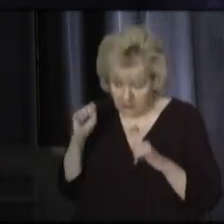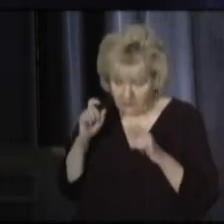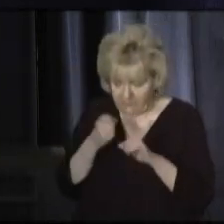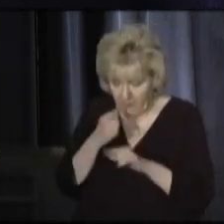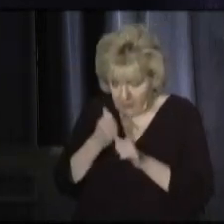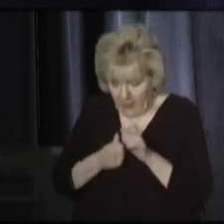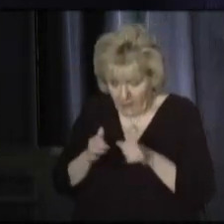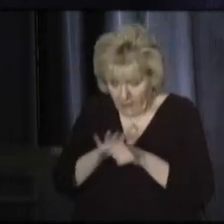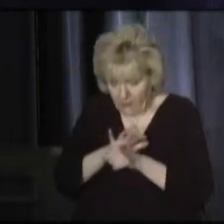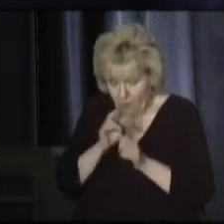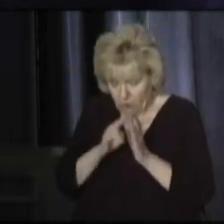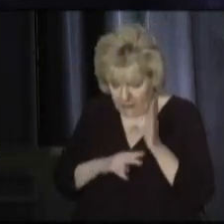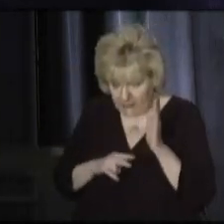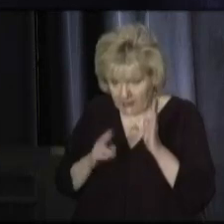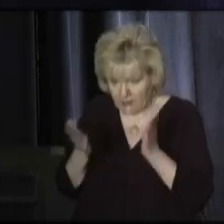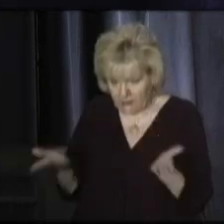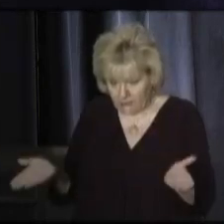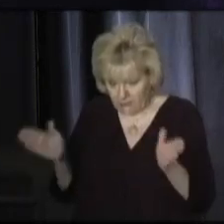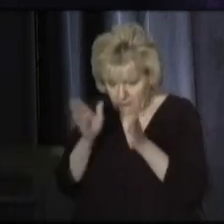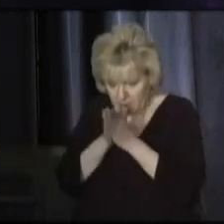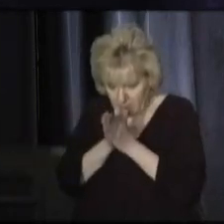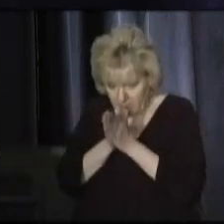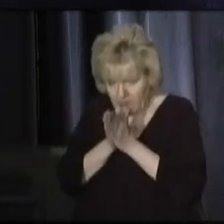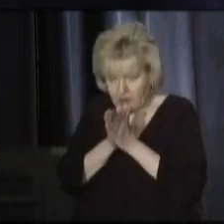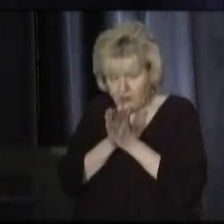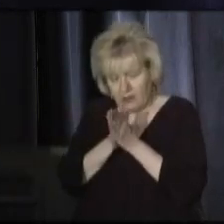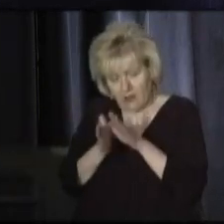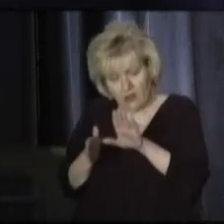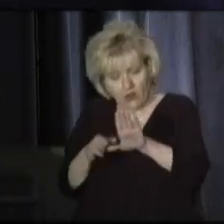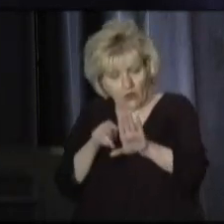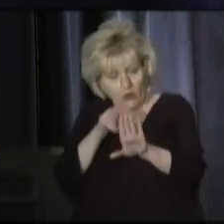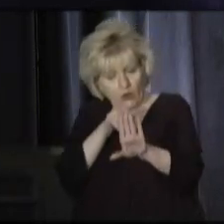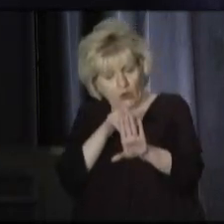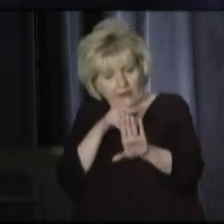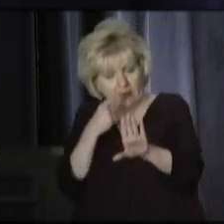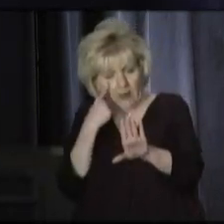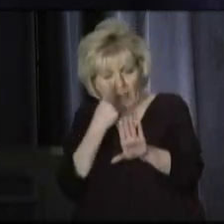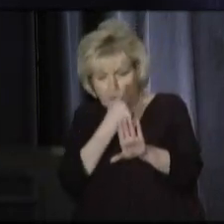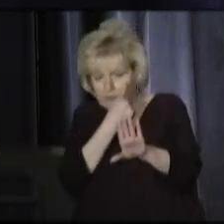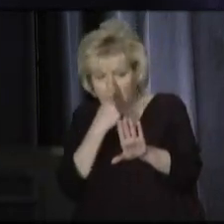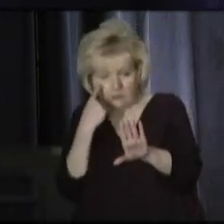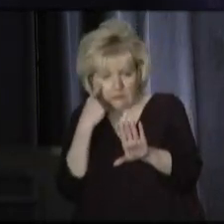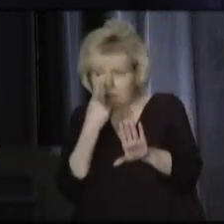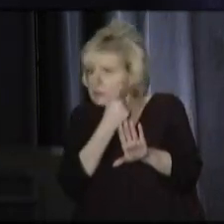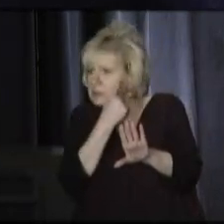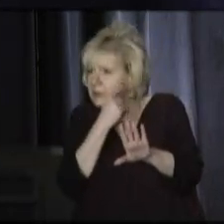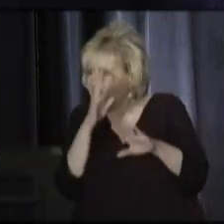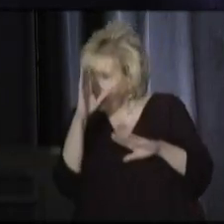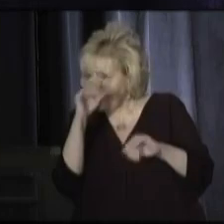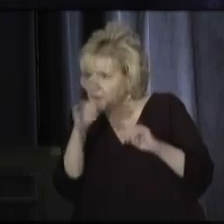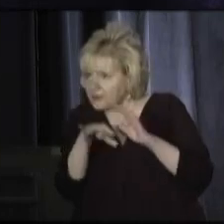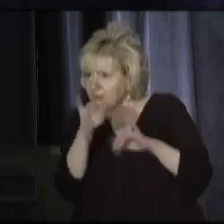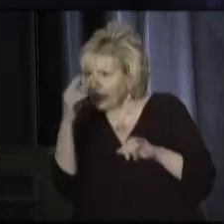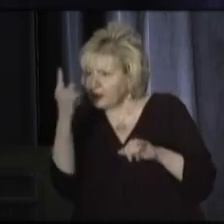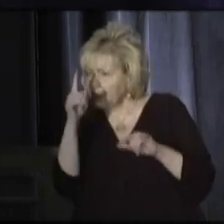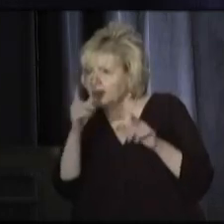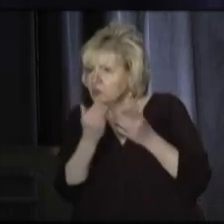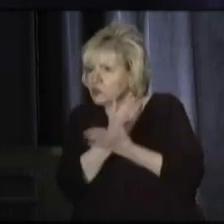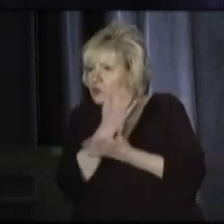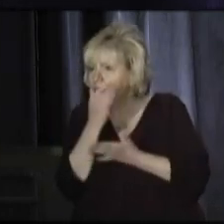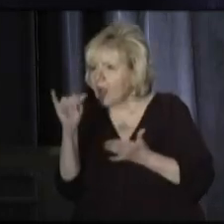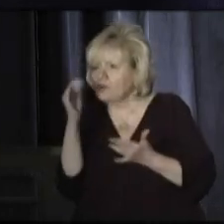as if I was right in the pith of the world. Maybe there would be a plan for me after all, a reason